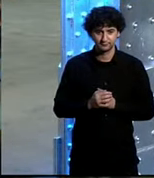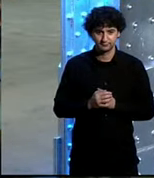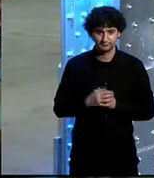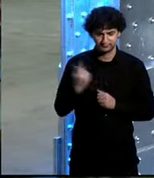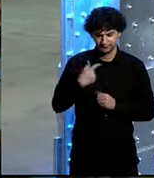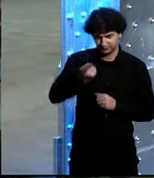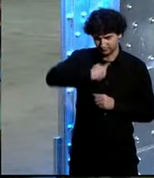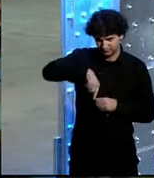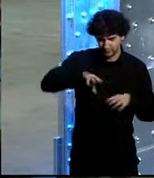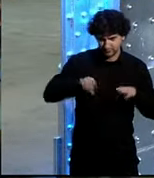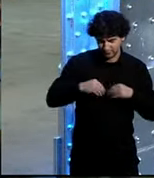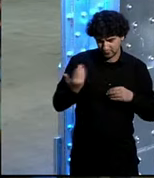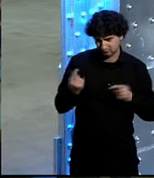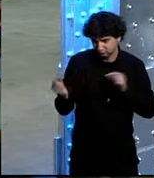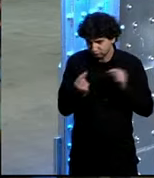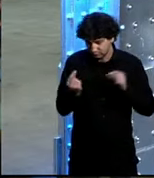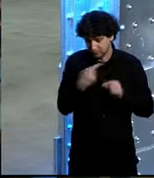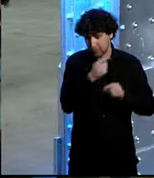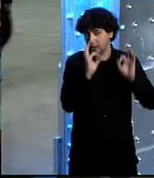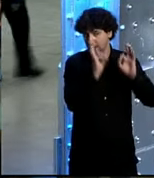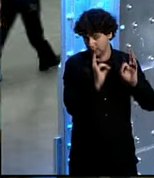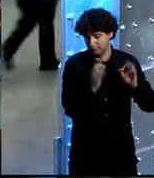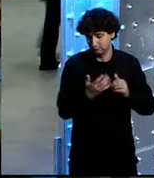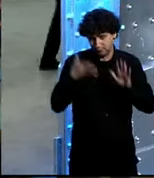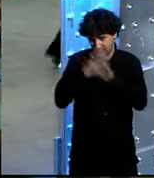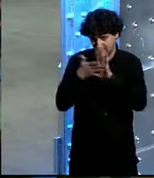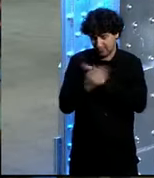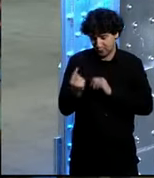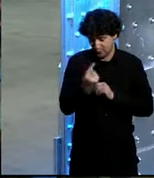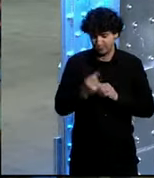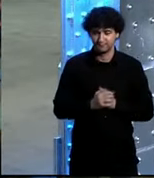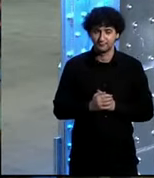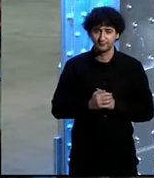Because we all know what this is about, we all know about this definition.